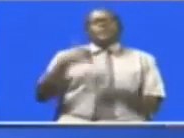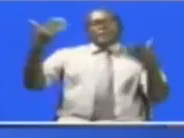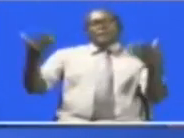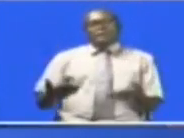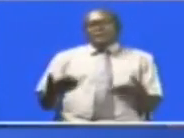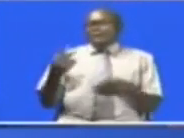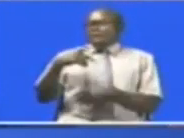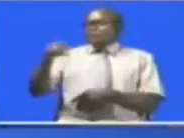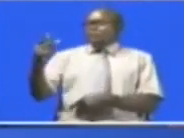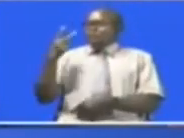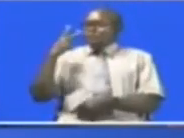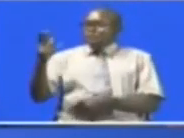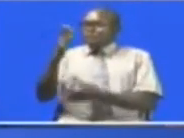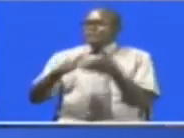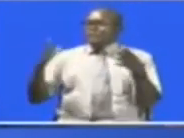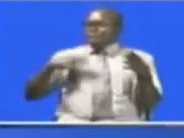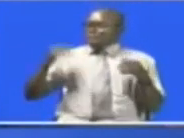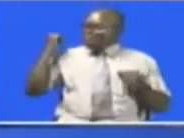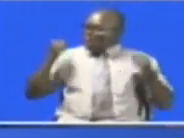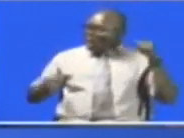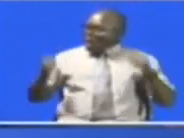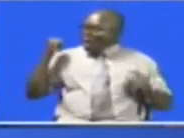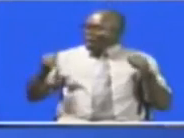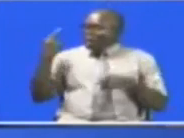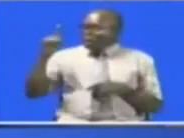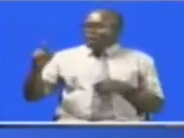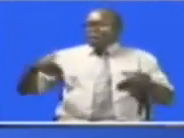we were invited to go and see some athletics event